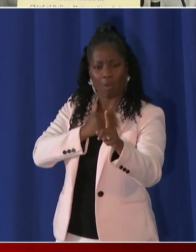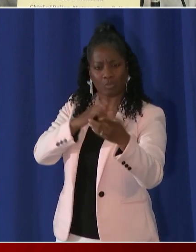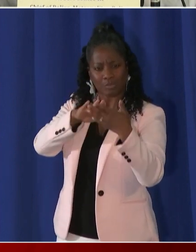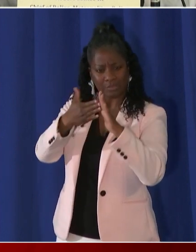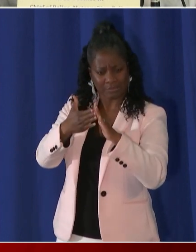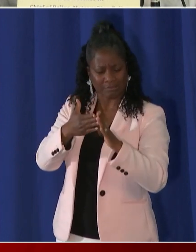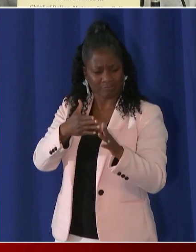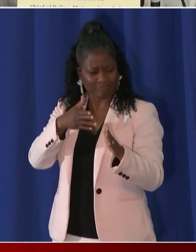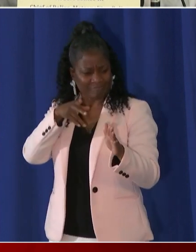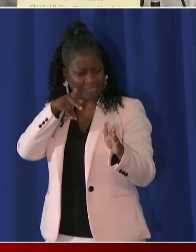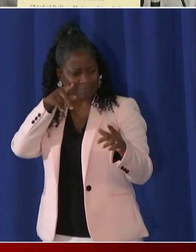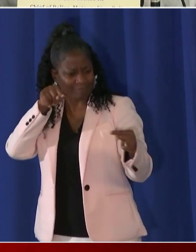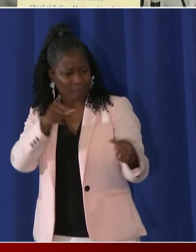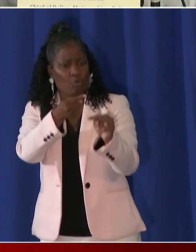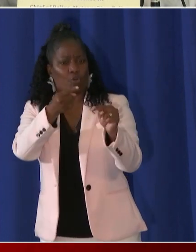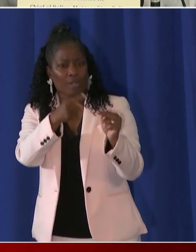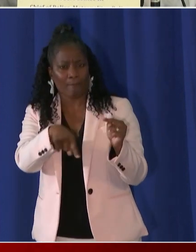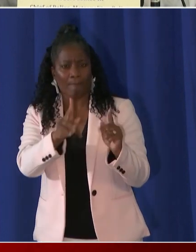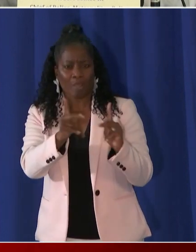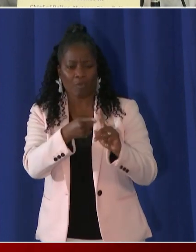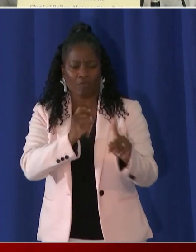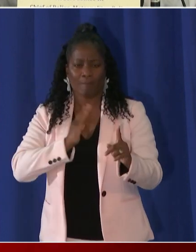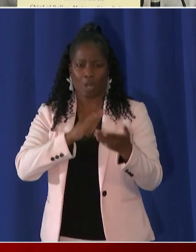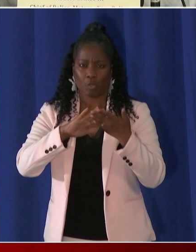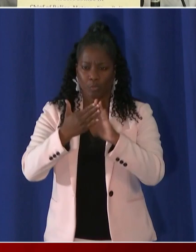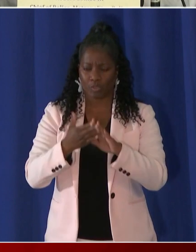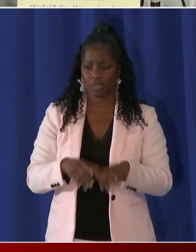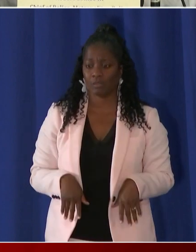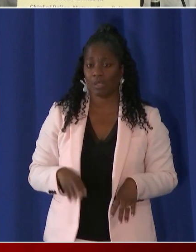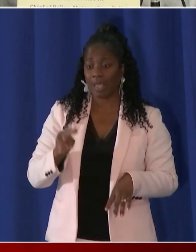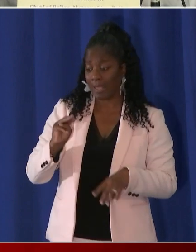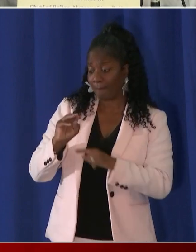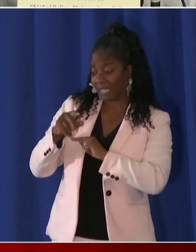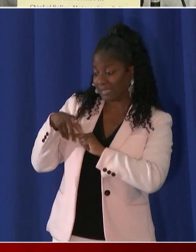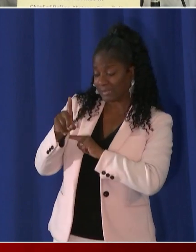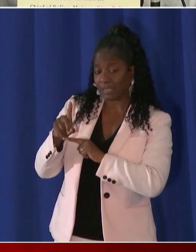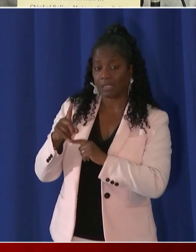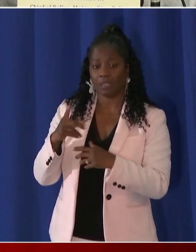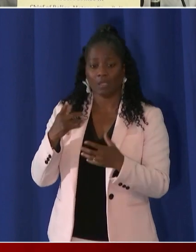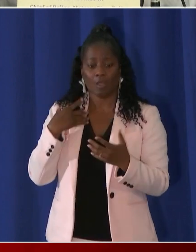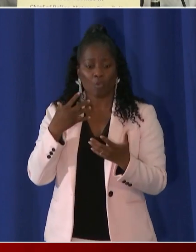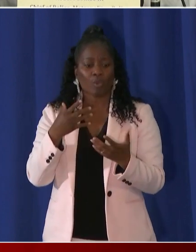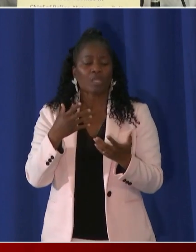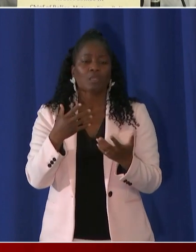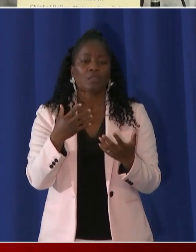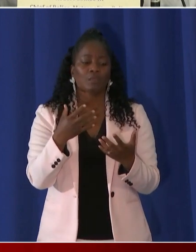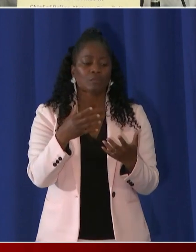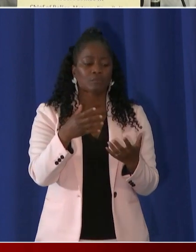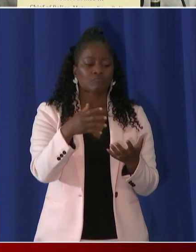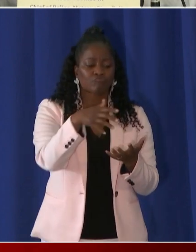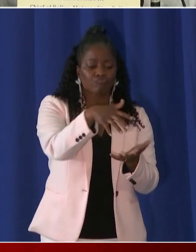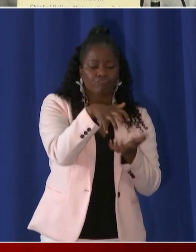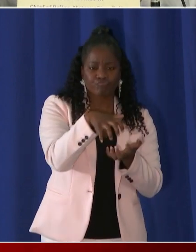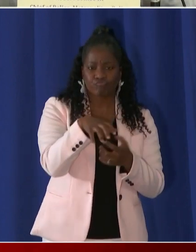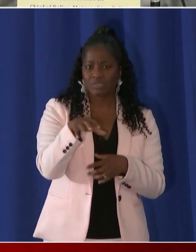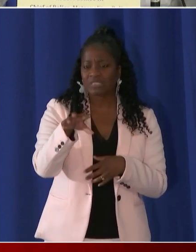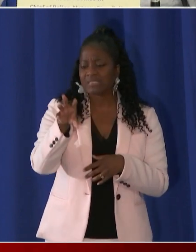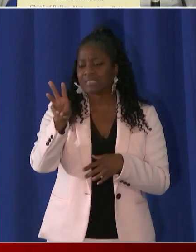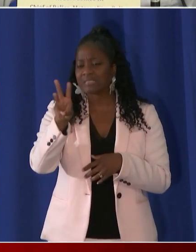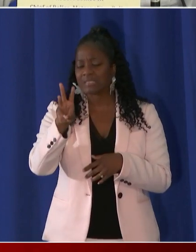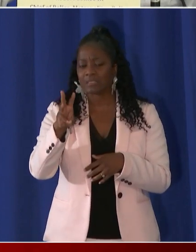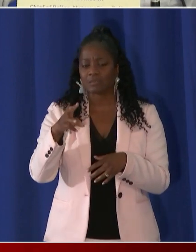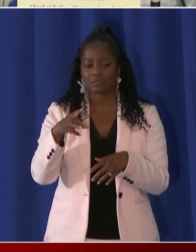that so far out of that apartment, MPD recovered 6 firearms out of that